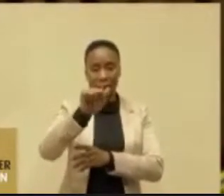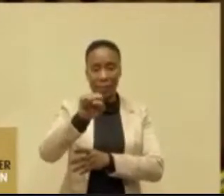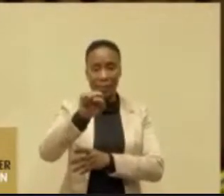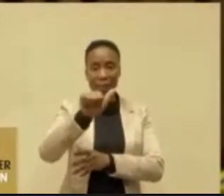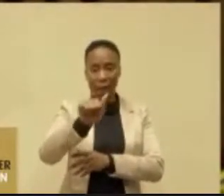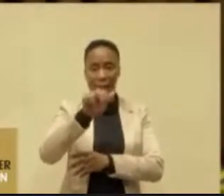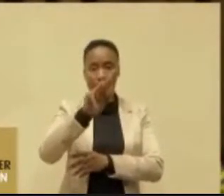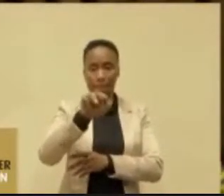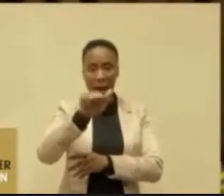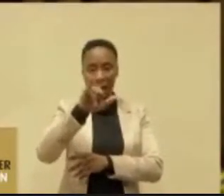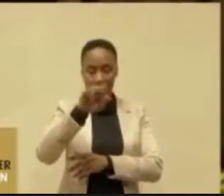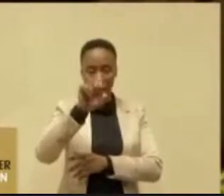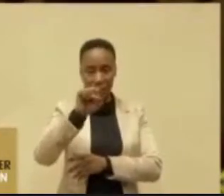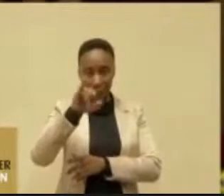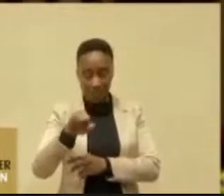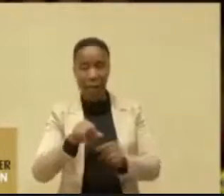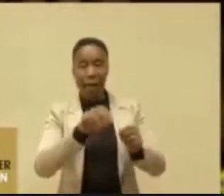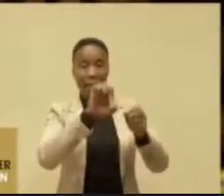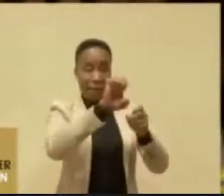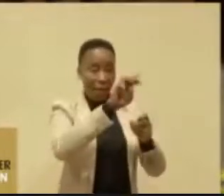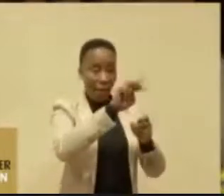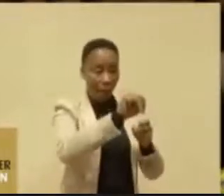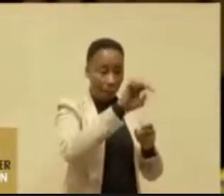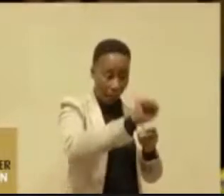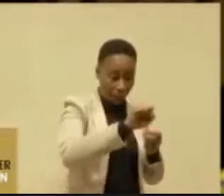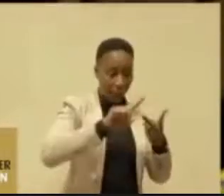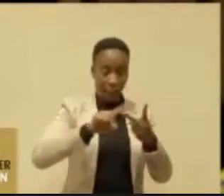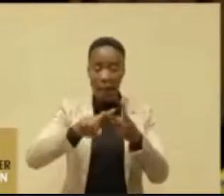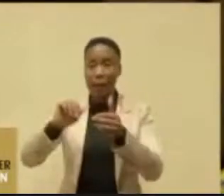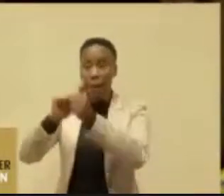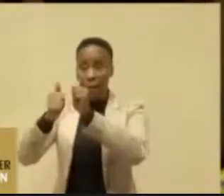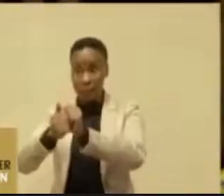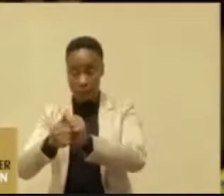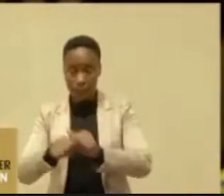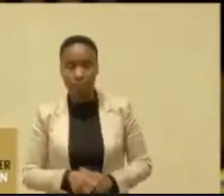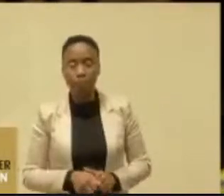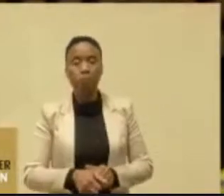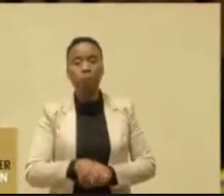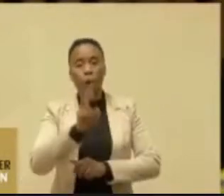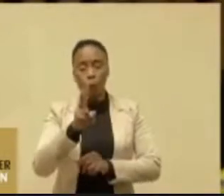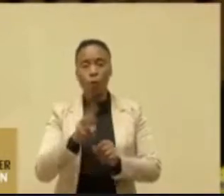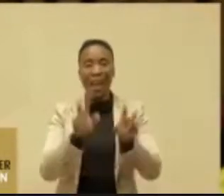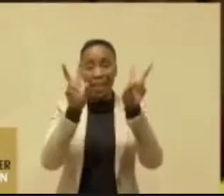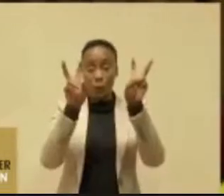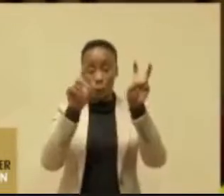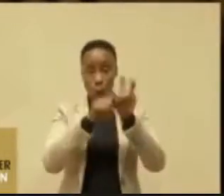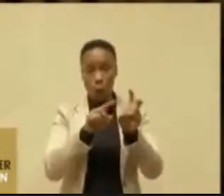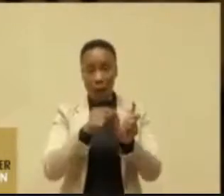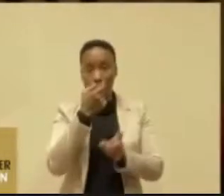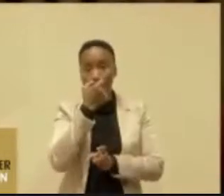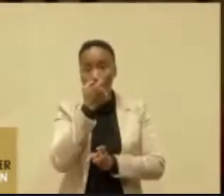taken mates also go to say um the issue of bullying